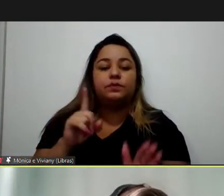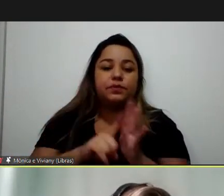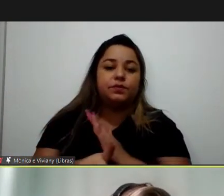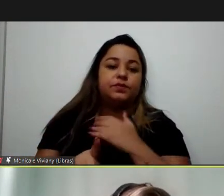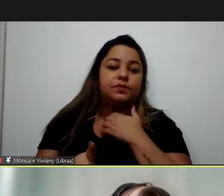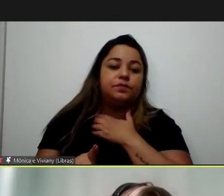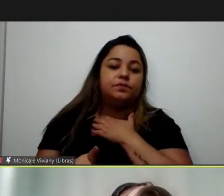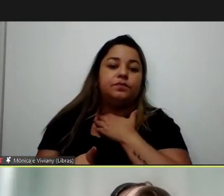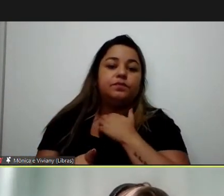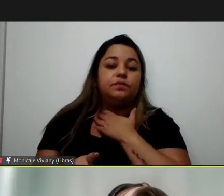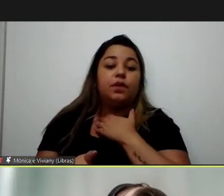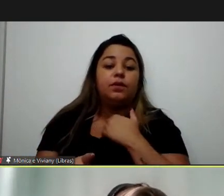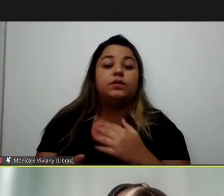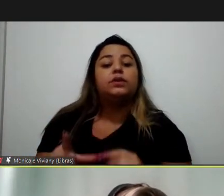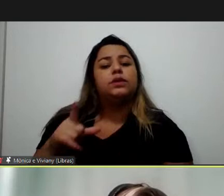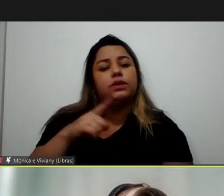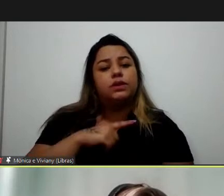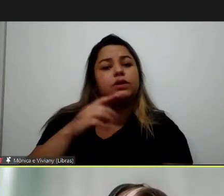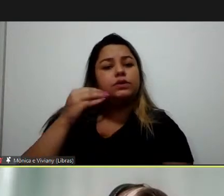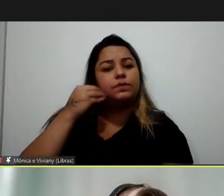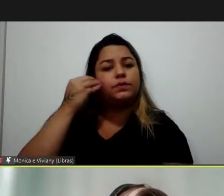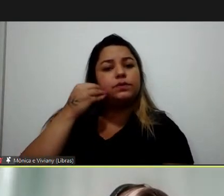question,